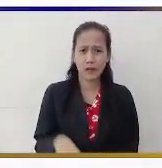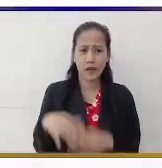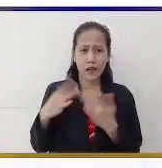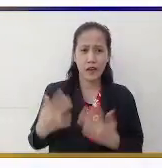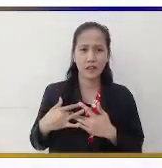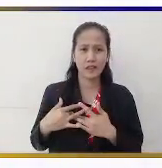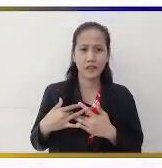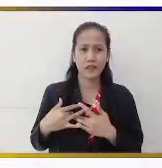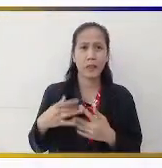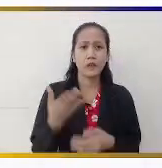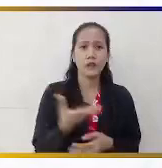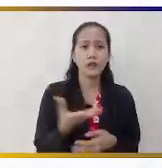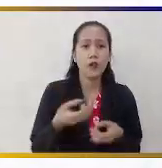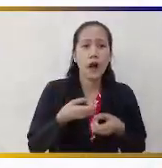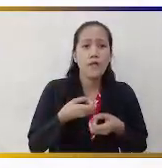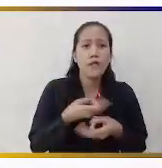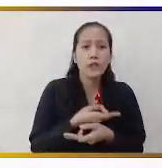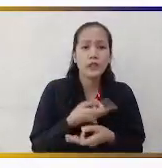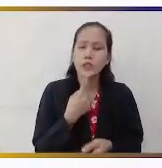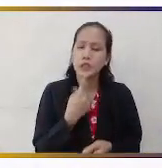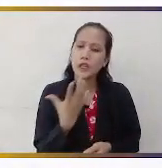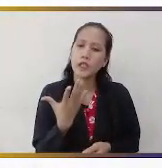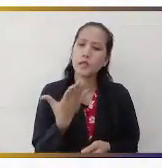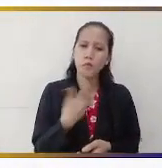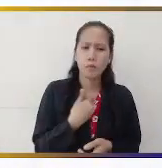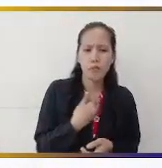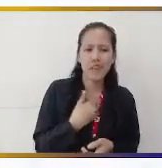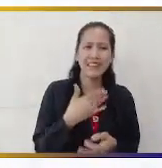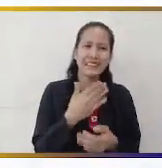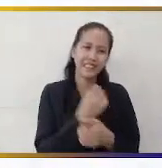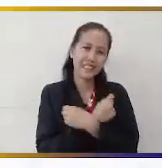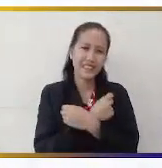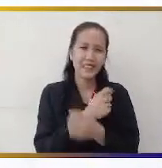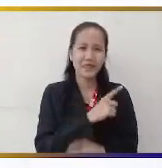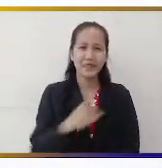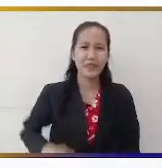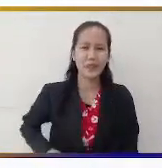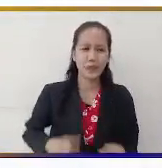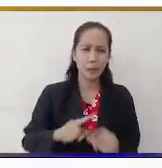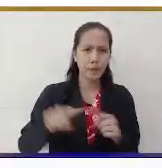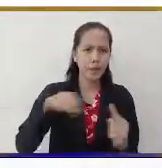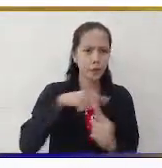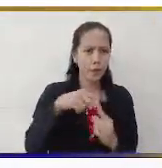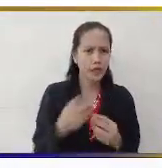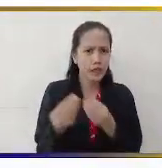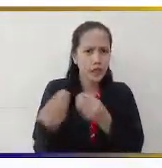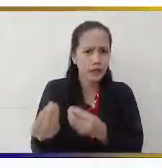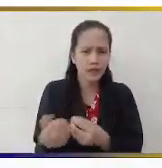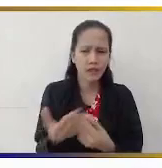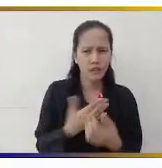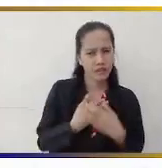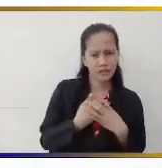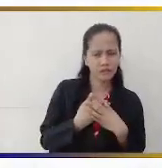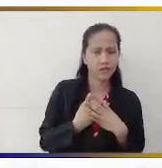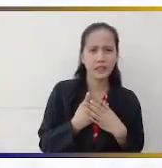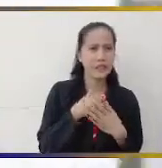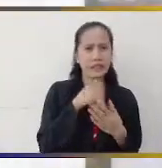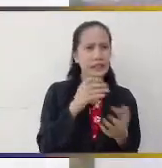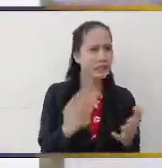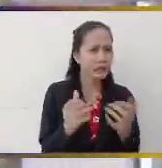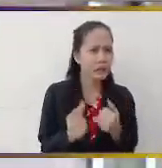You're afraid to give money. You're afraid to tithe, even though it's disobedience. In fact, you bring a curse upon yourself if you don't give.